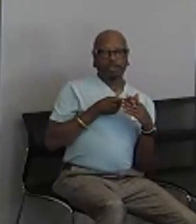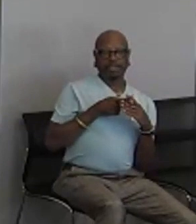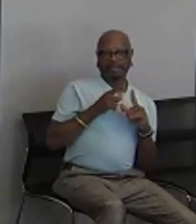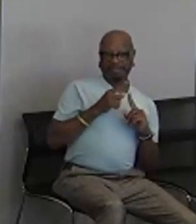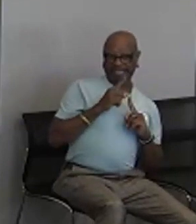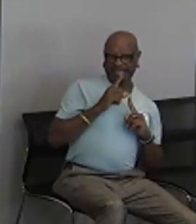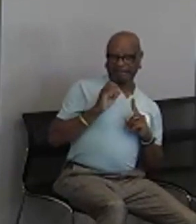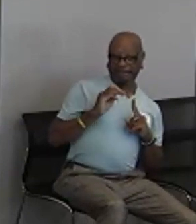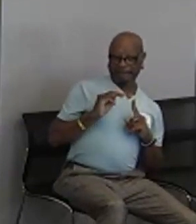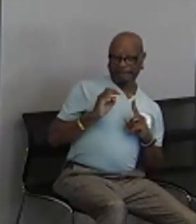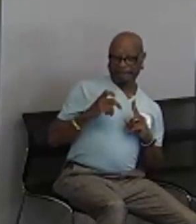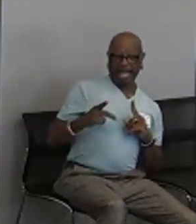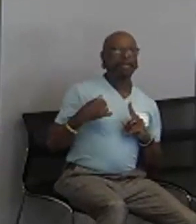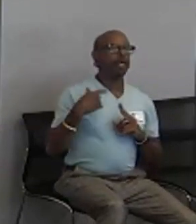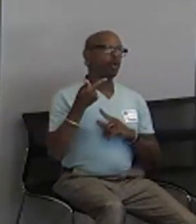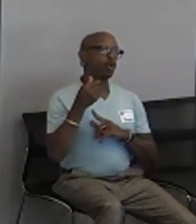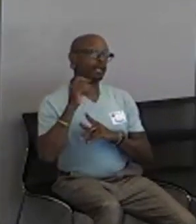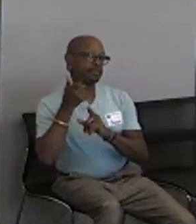TMAP. Greg is going to talk about